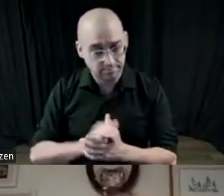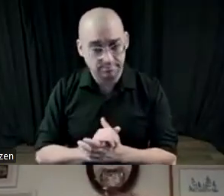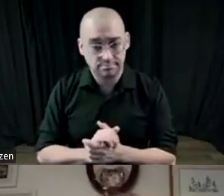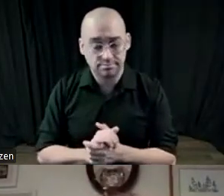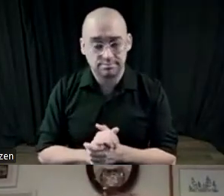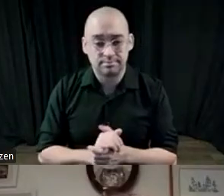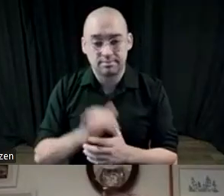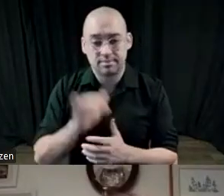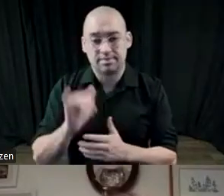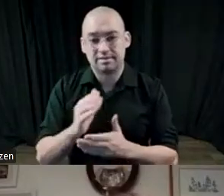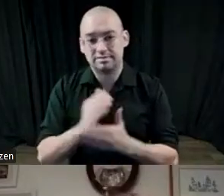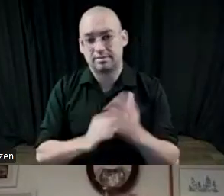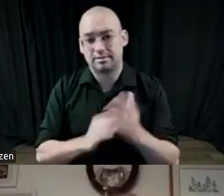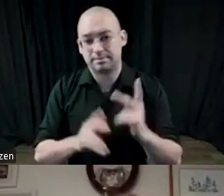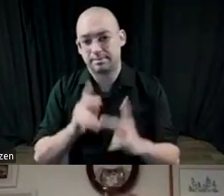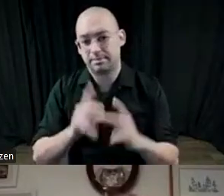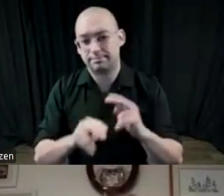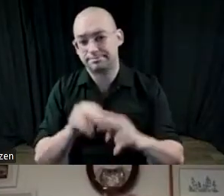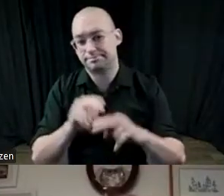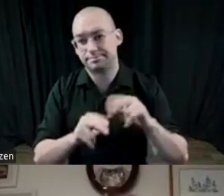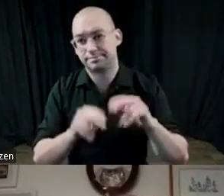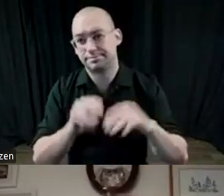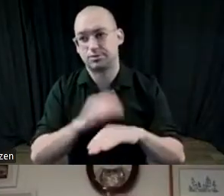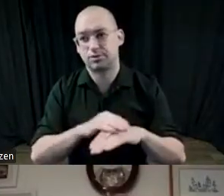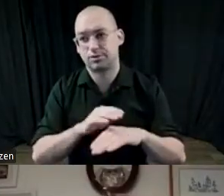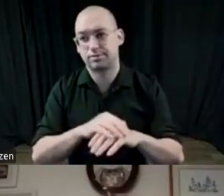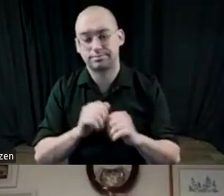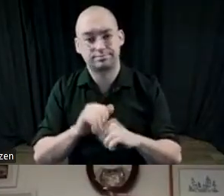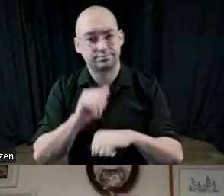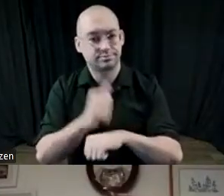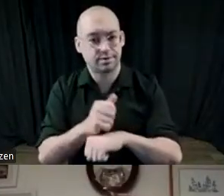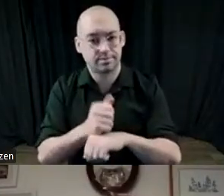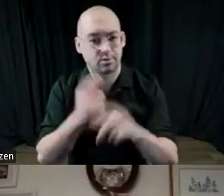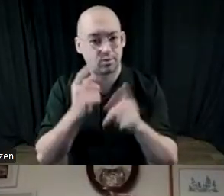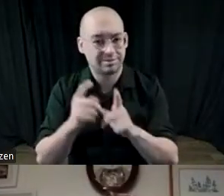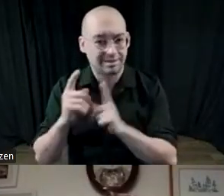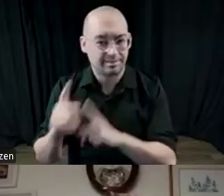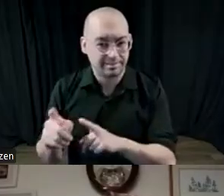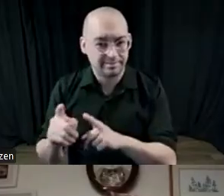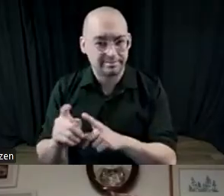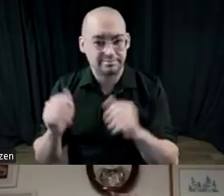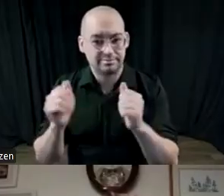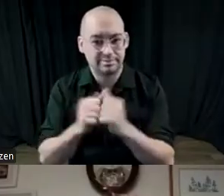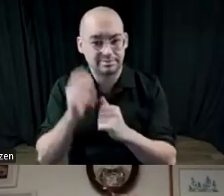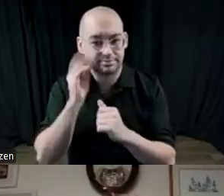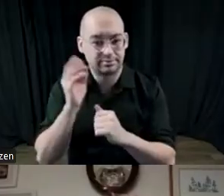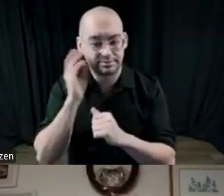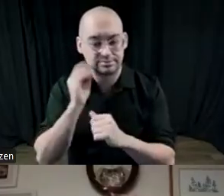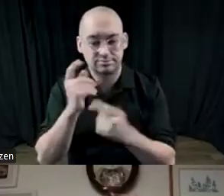that are maybe building on her laying out sort of what's happening with the experience of trying to do that. That would